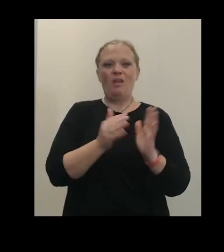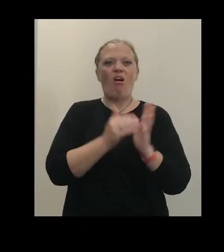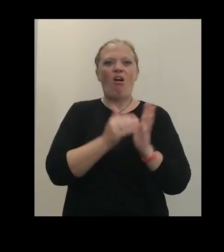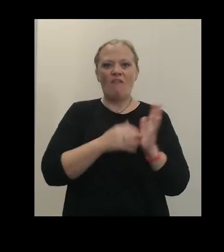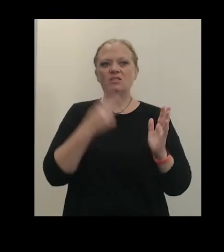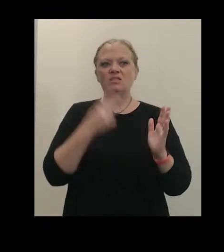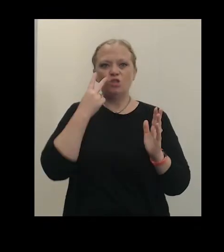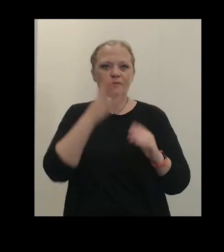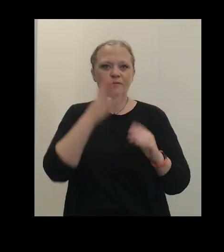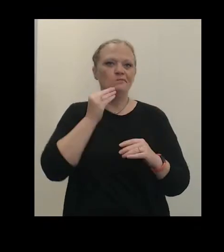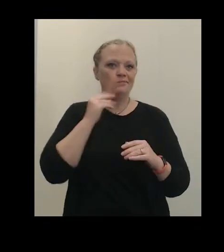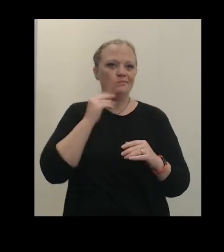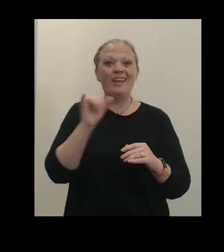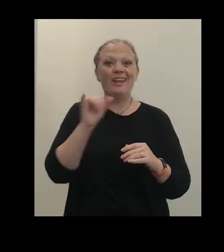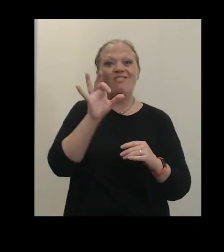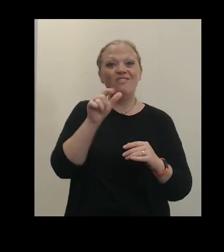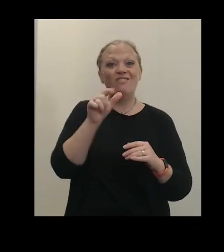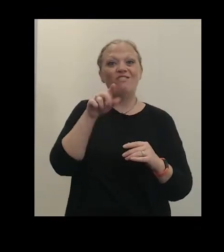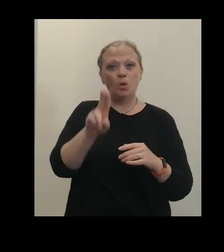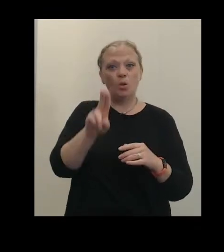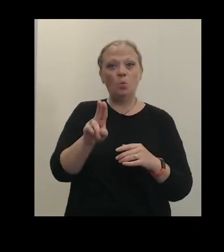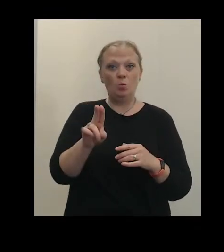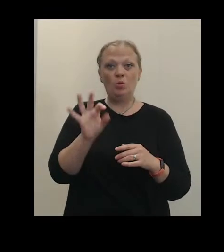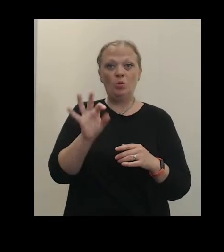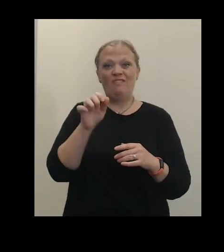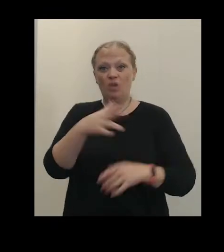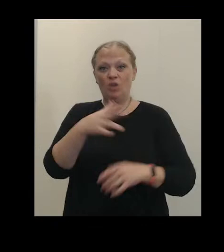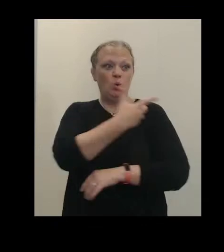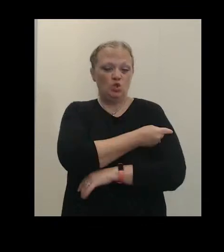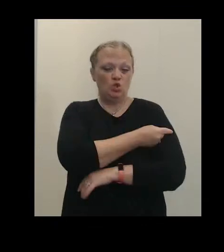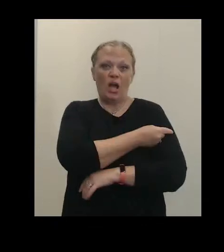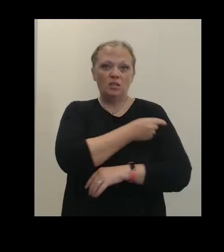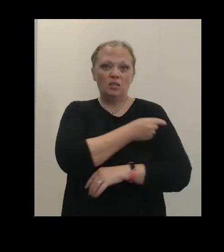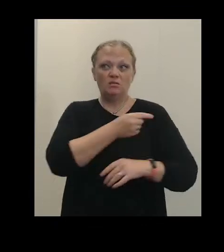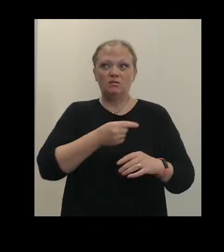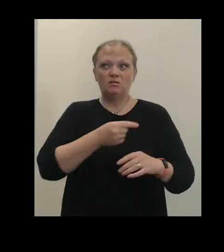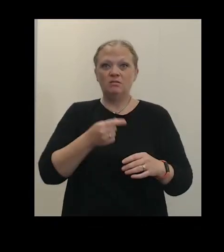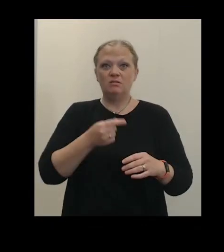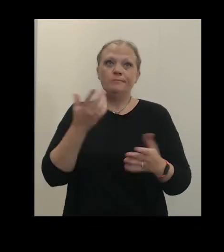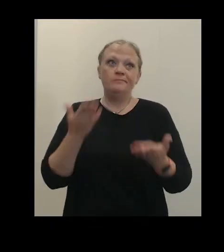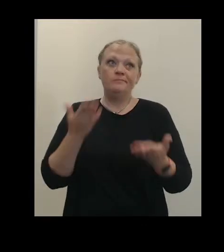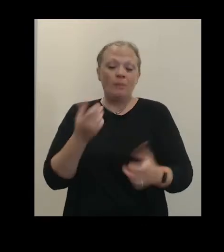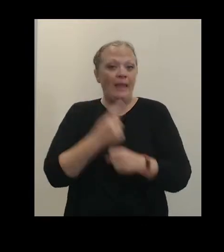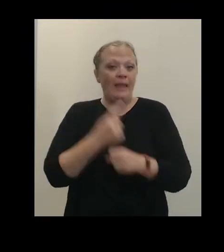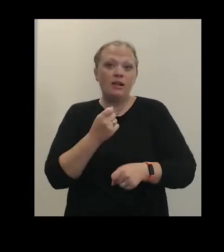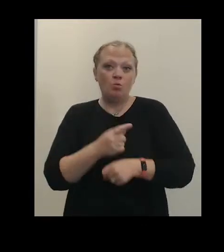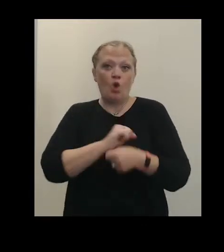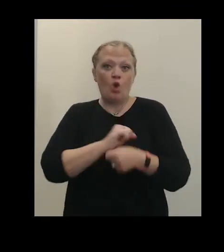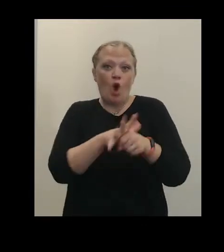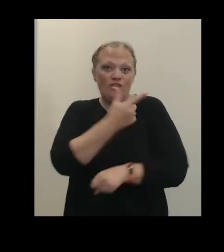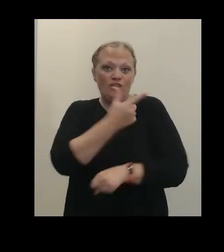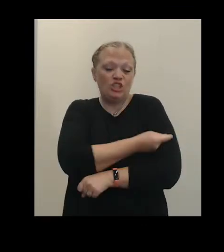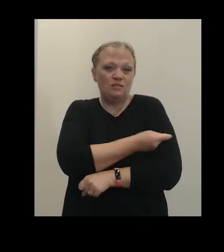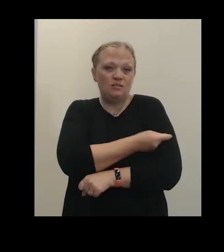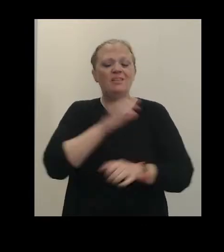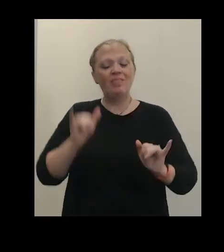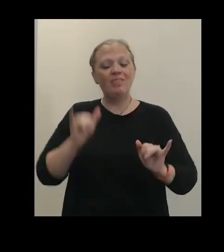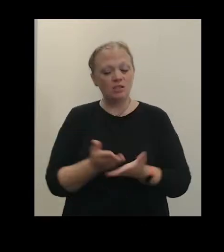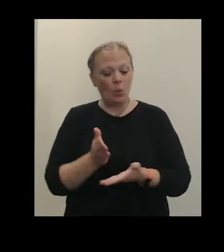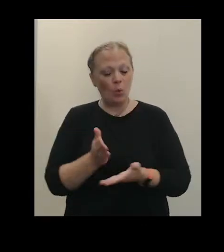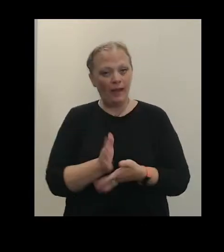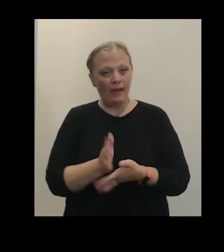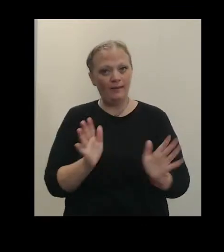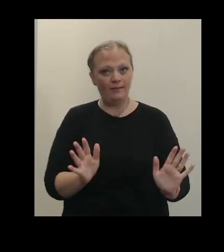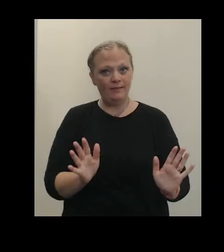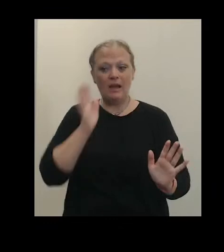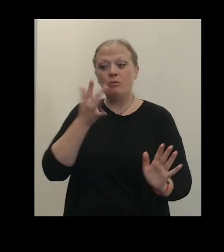just deal with the flu. We're going to get annual flu shot, and probably in all likelihood we're going to be getting annual COVID shots. And that's okay. I'd much